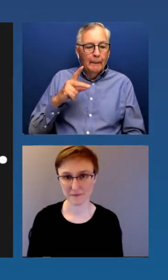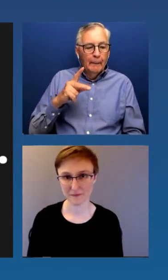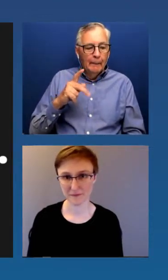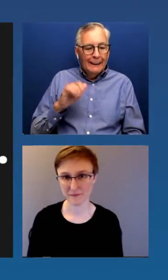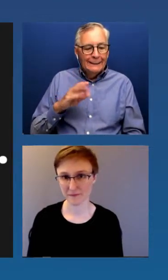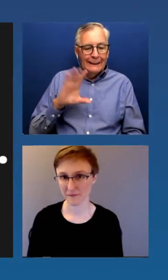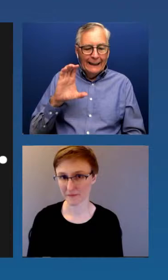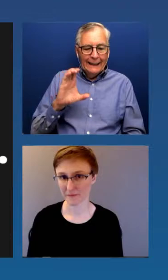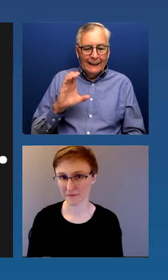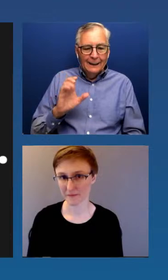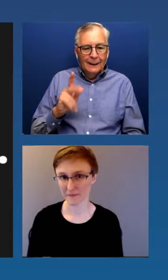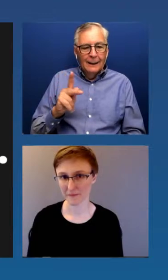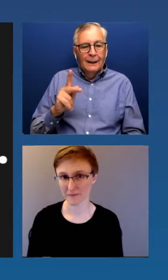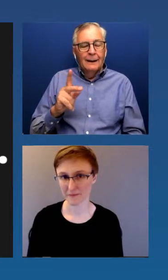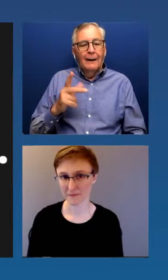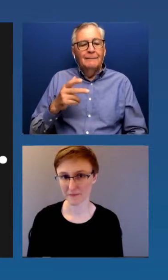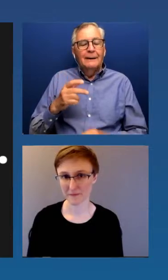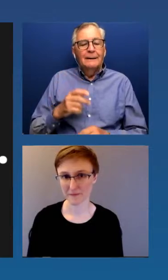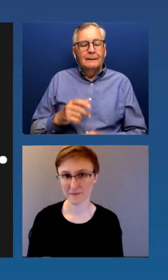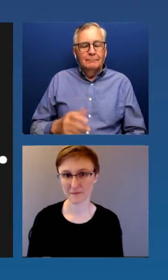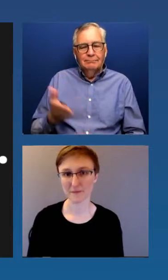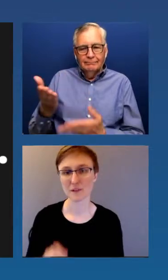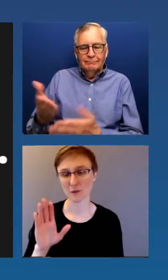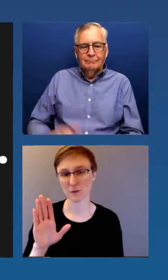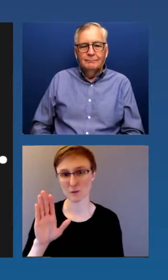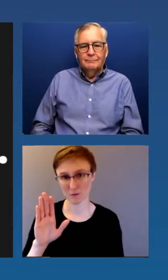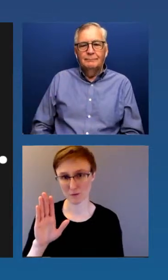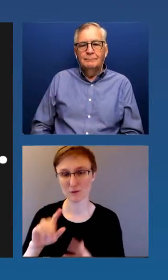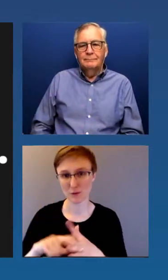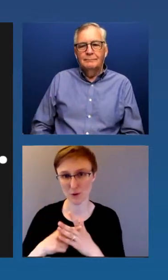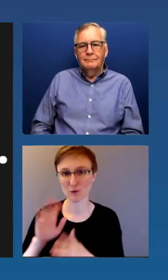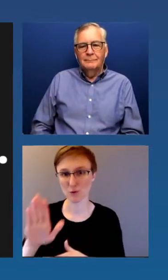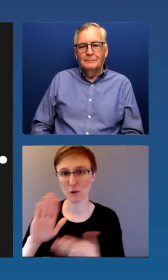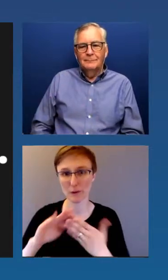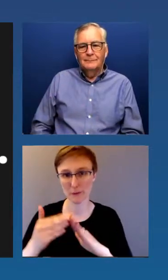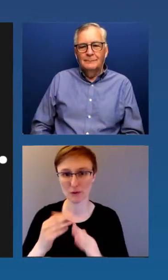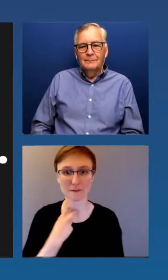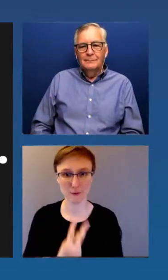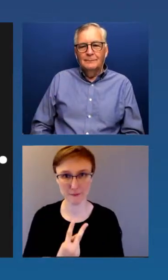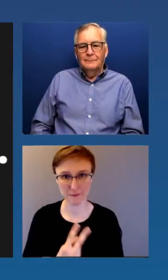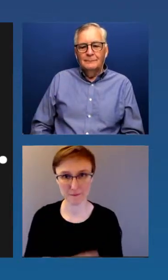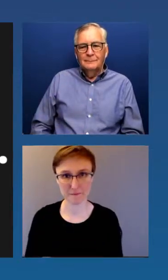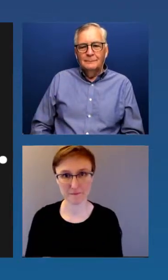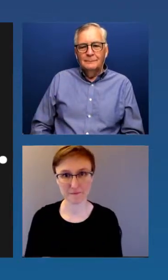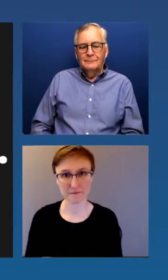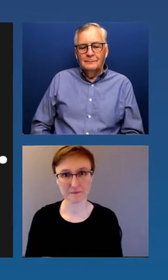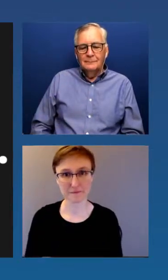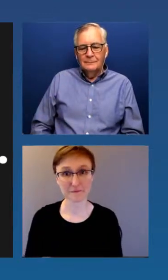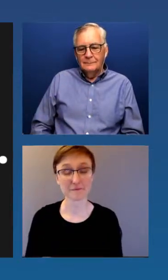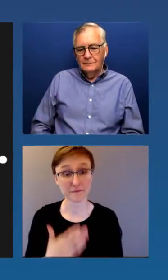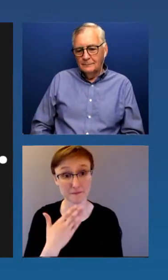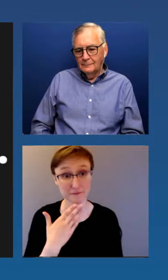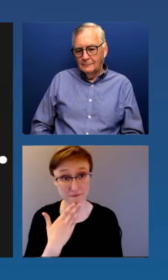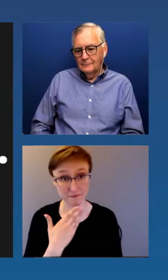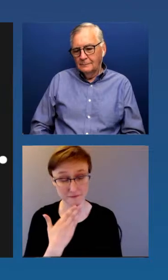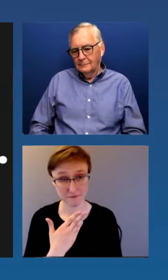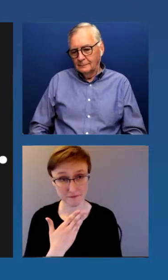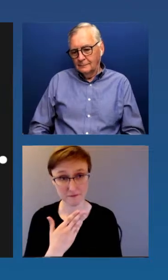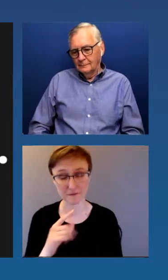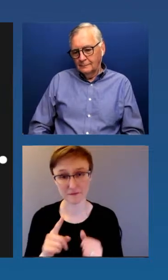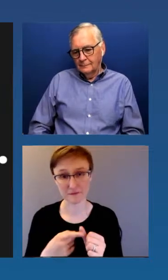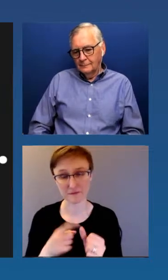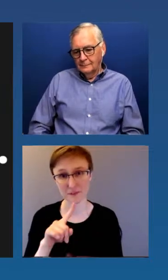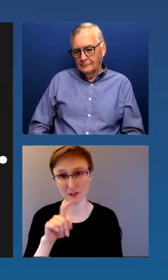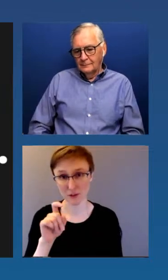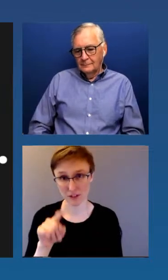Uguccioni with Your Community Voice. C'est à vous. Thank you. My first question, more than one